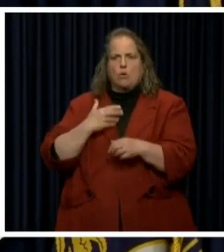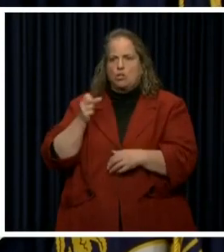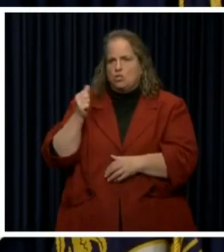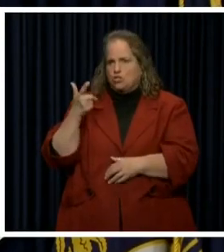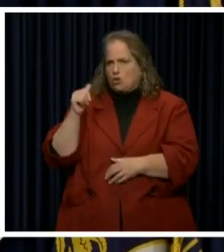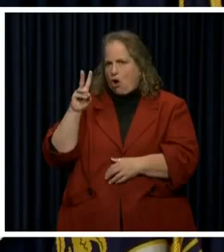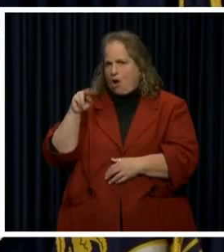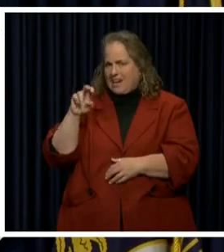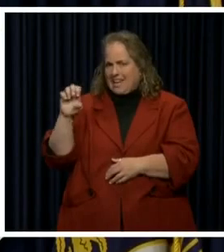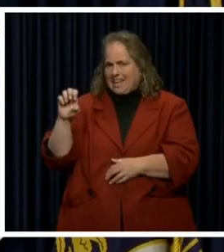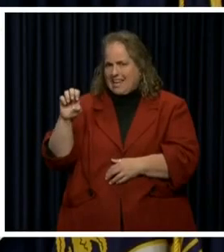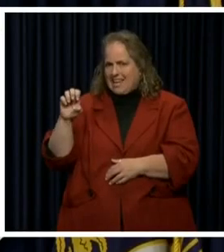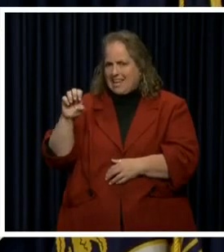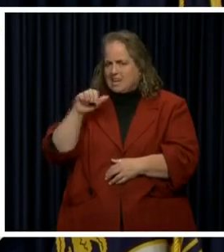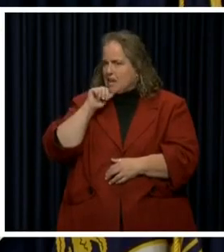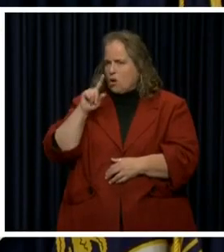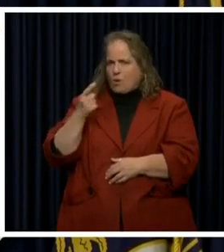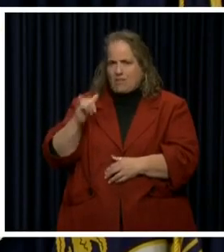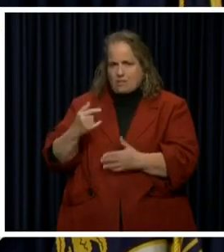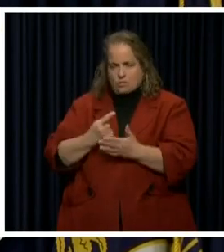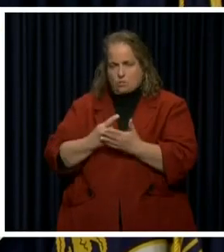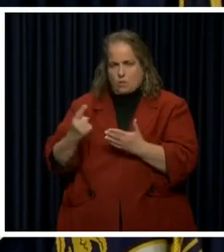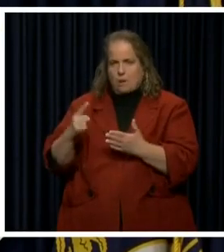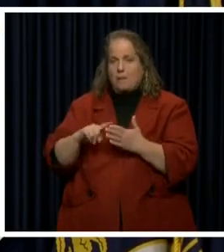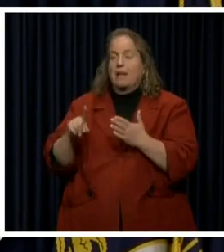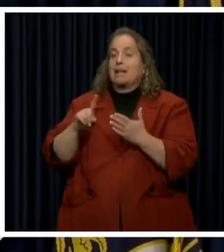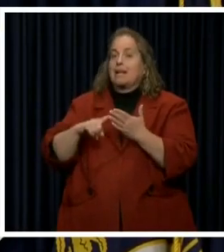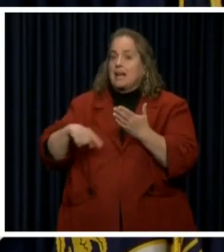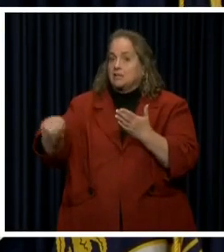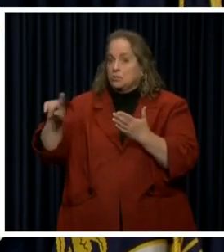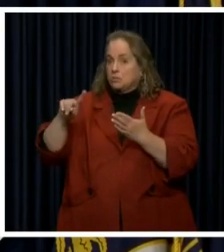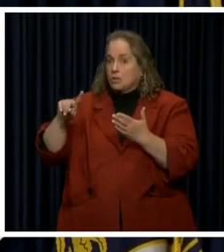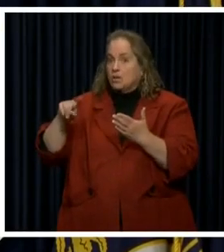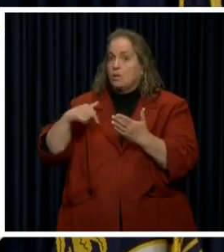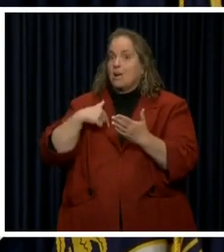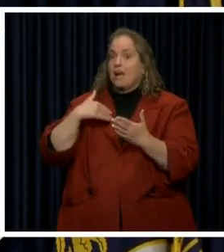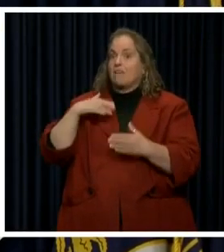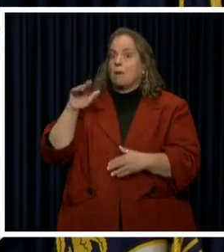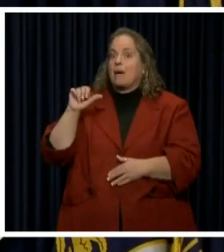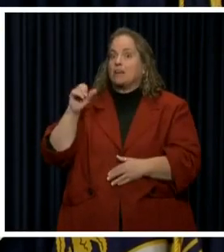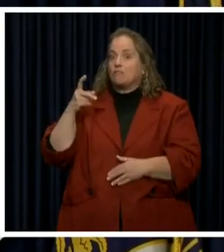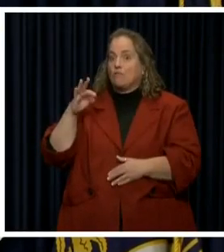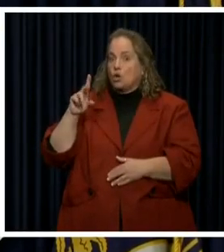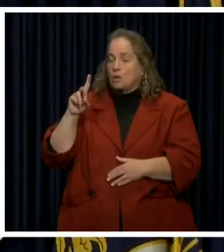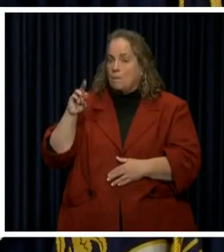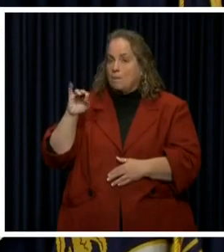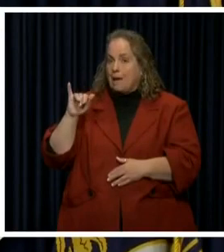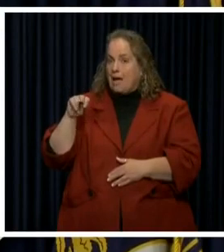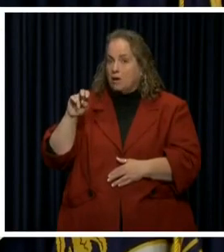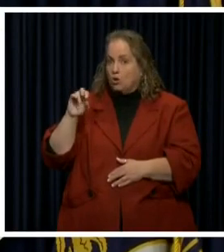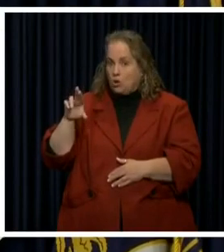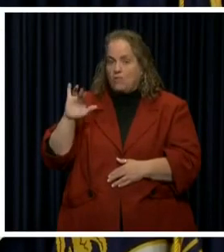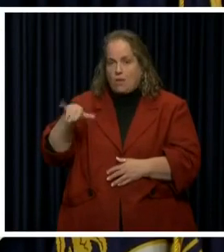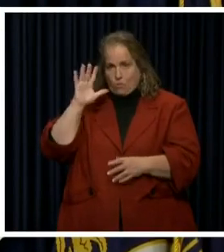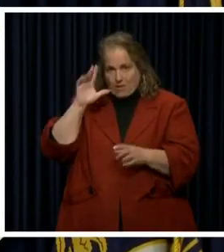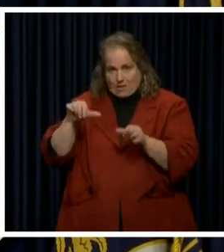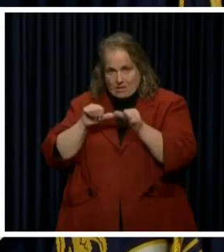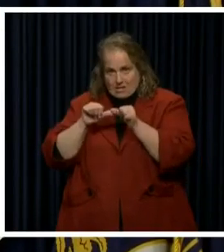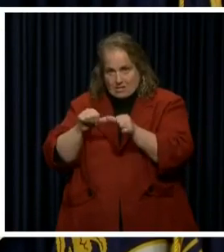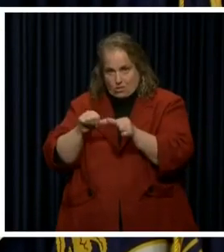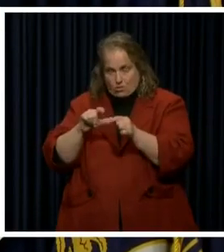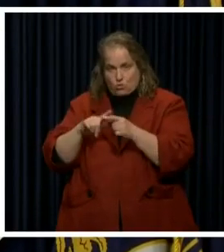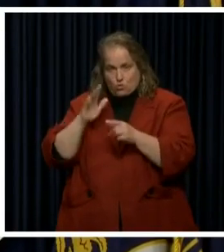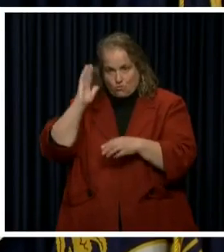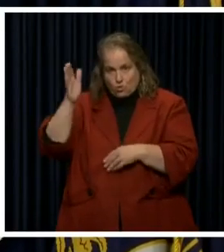Shawnee, not just this week, but next week. We have Bashford Manor that is going to continue